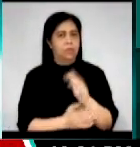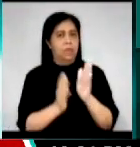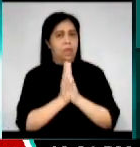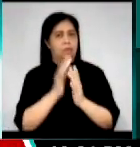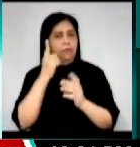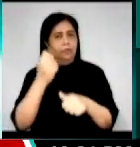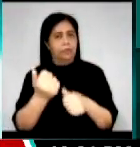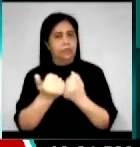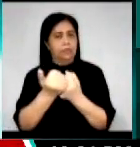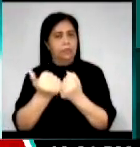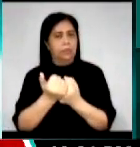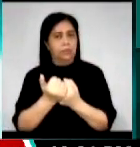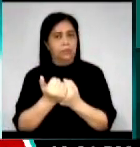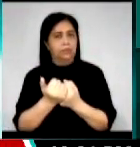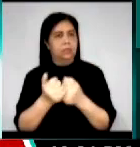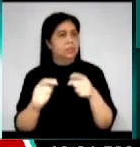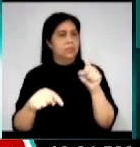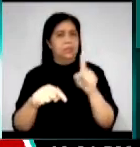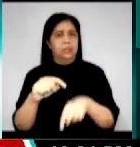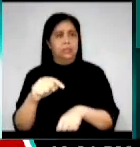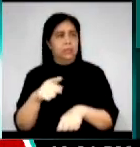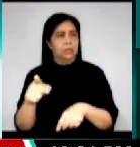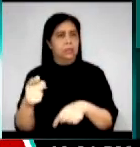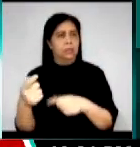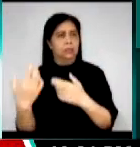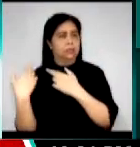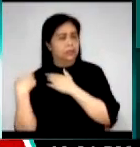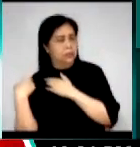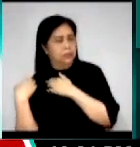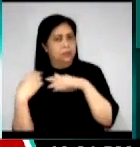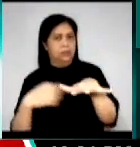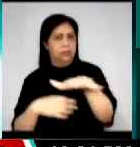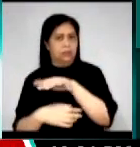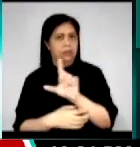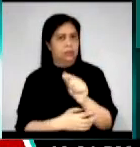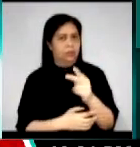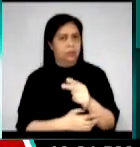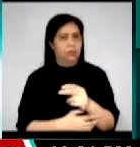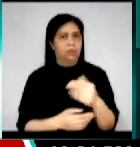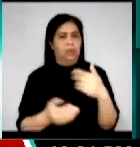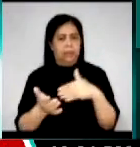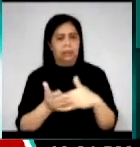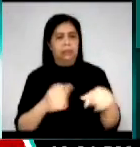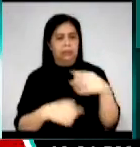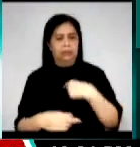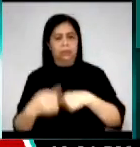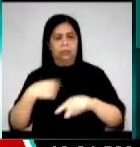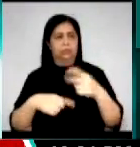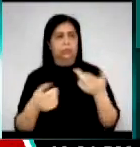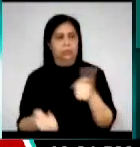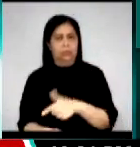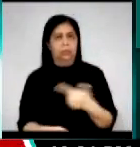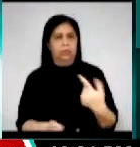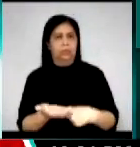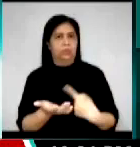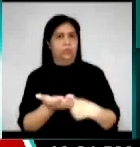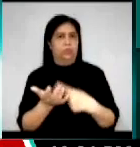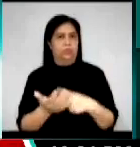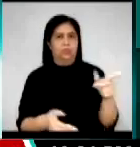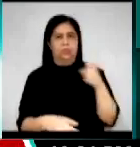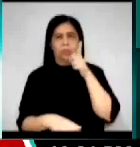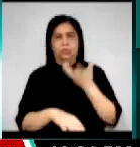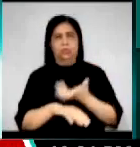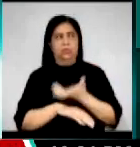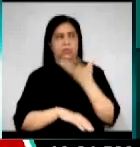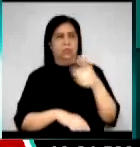because they cannot take on these burdens. Paikot-ikot lang po usapan dito, Mr. President. Sinasadya lang po nating